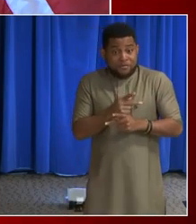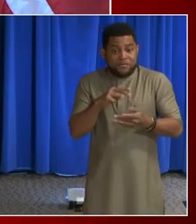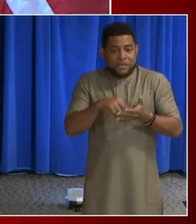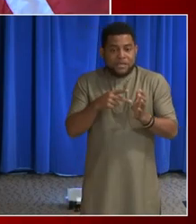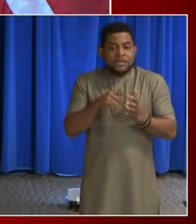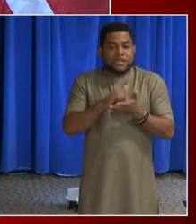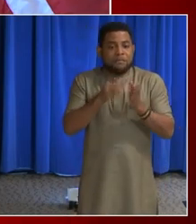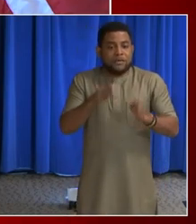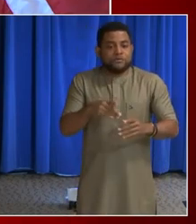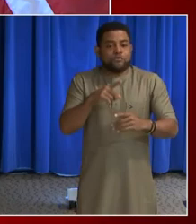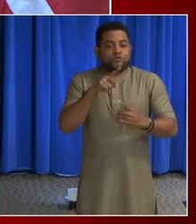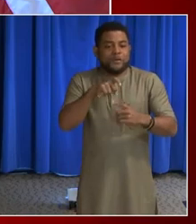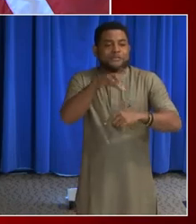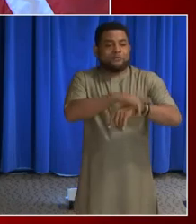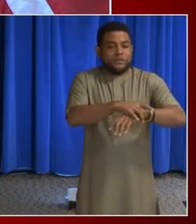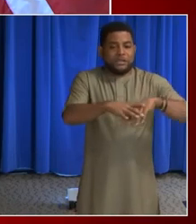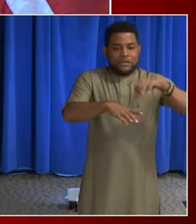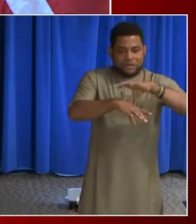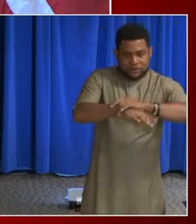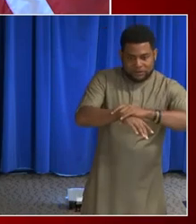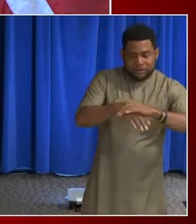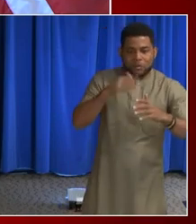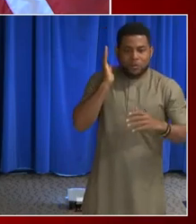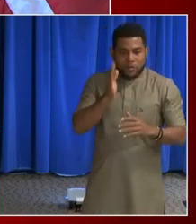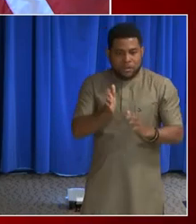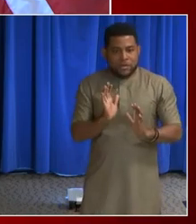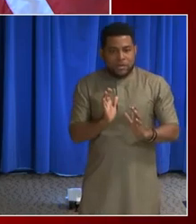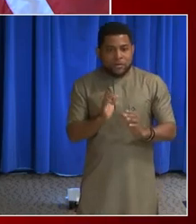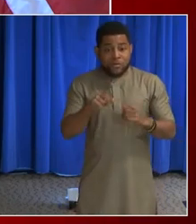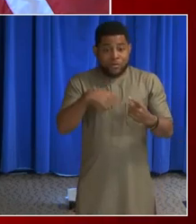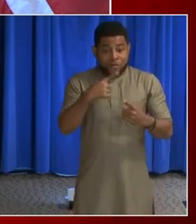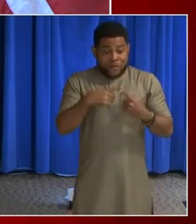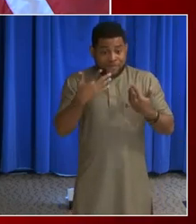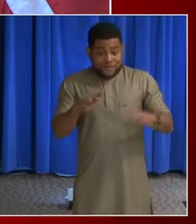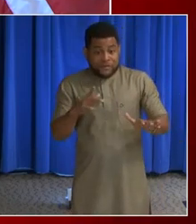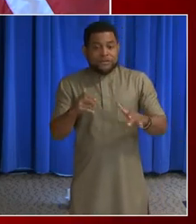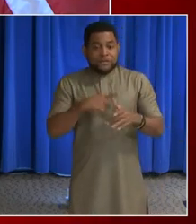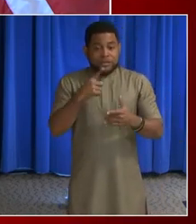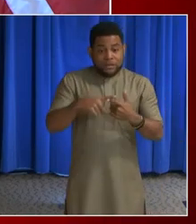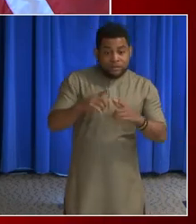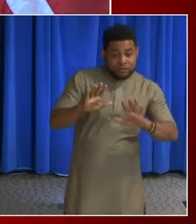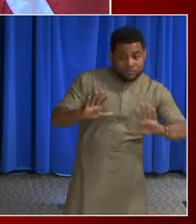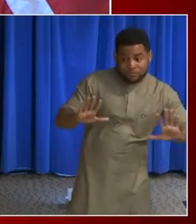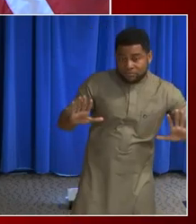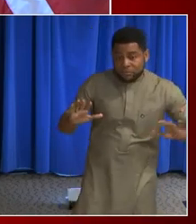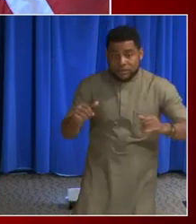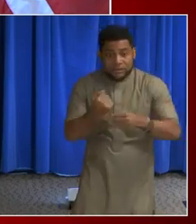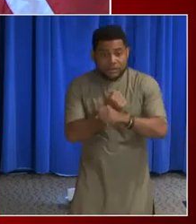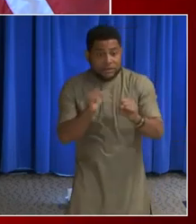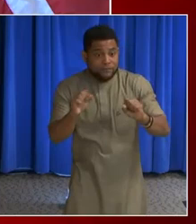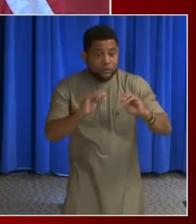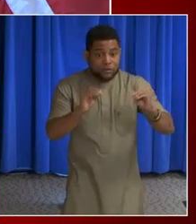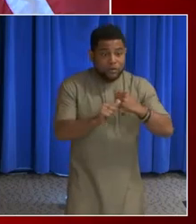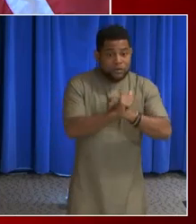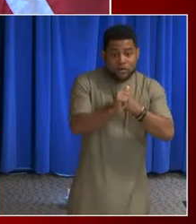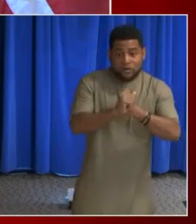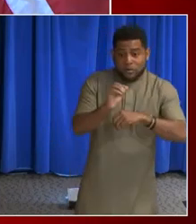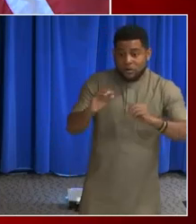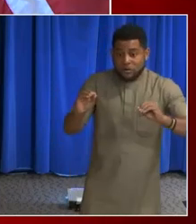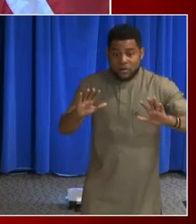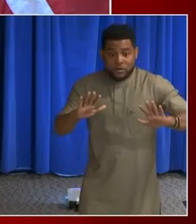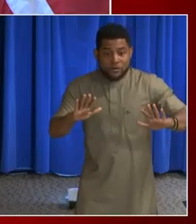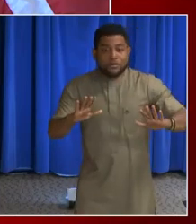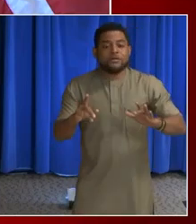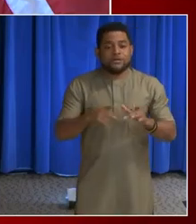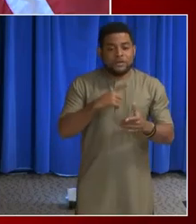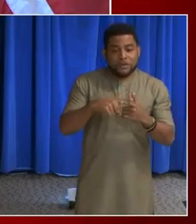handcuffs, and then after placing the person in handcuffs, the scene is safe, there are no other issues or threats that they're having to contend